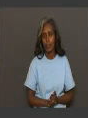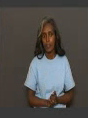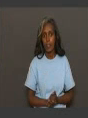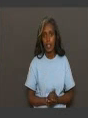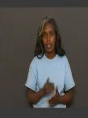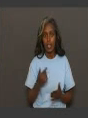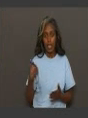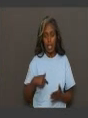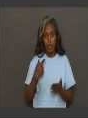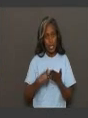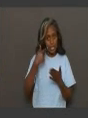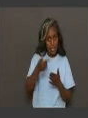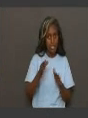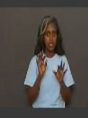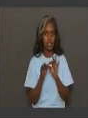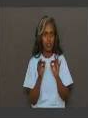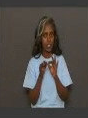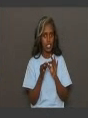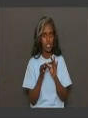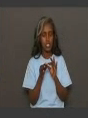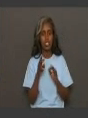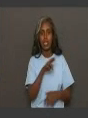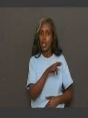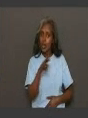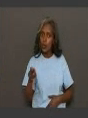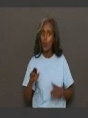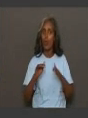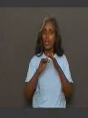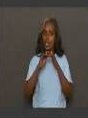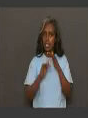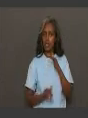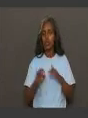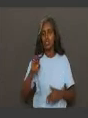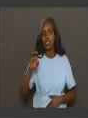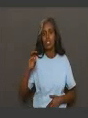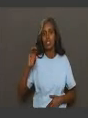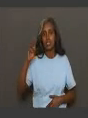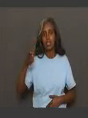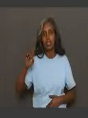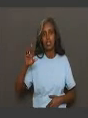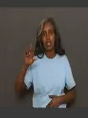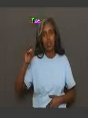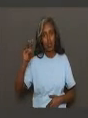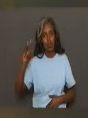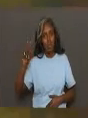Our next definition is row reduced echelon form.